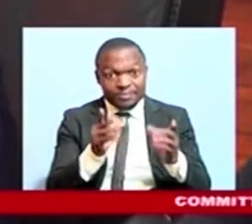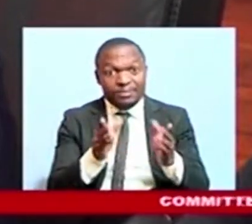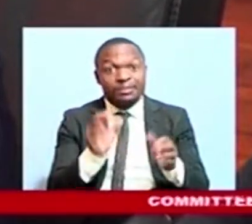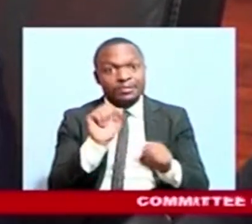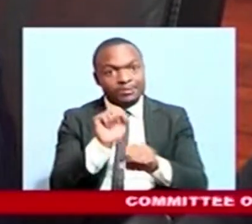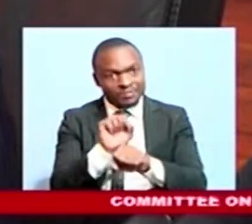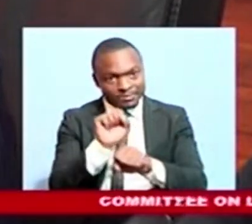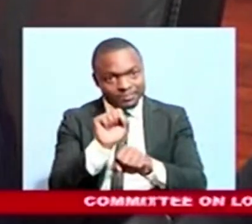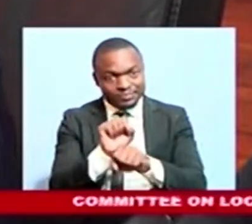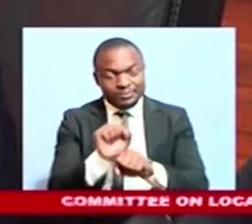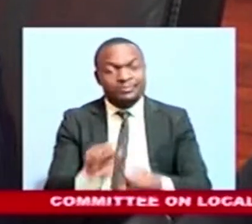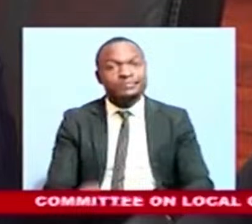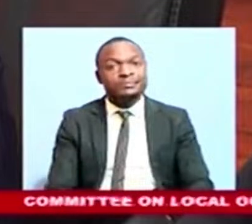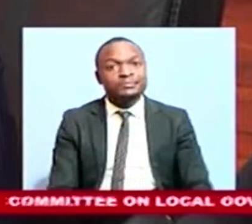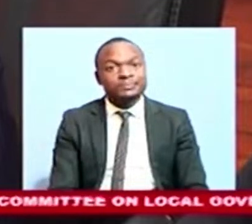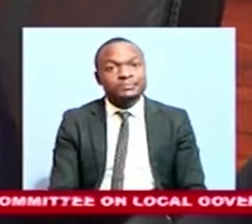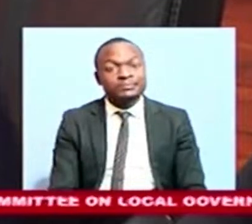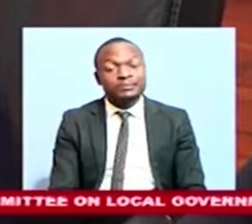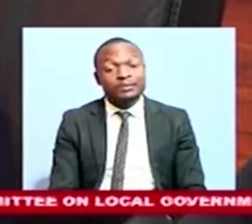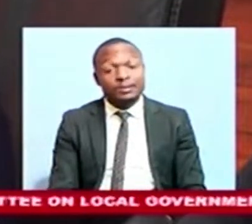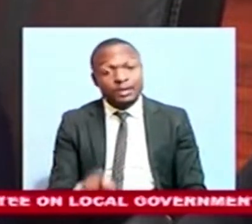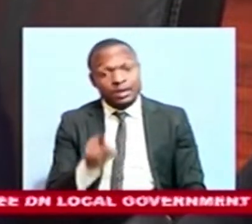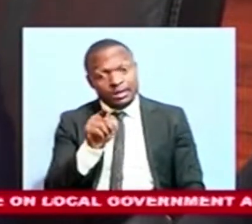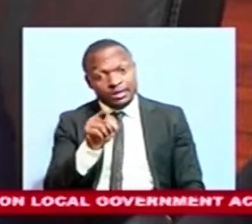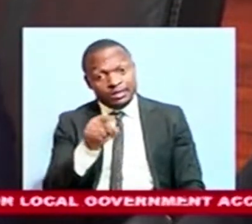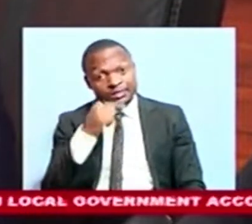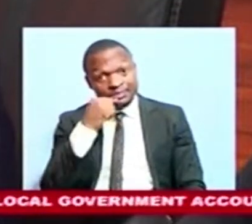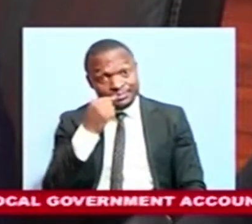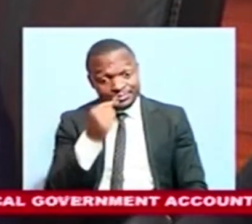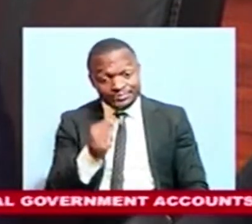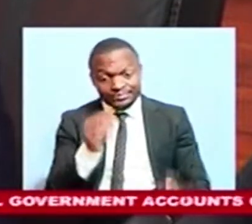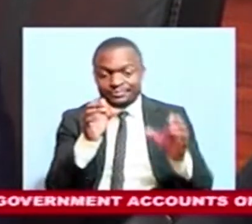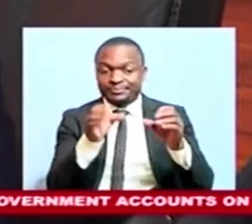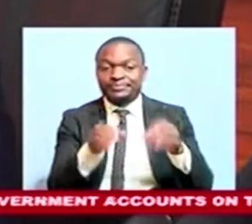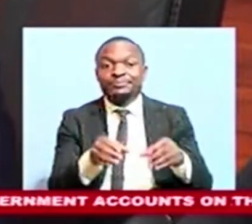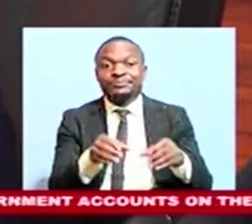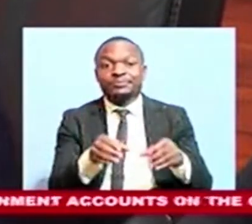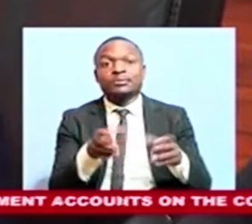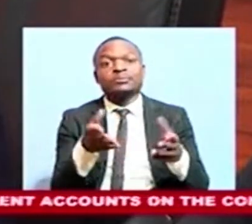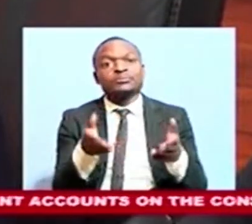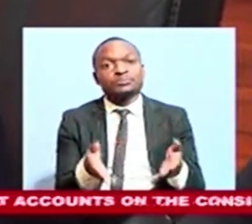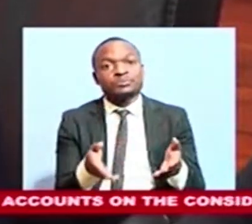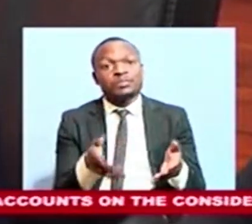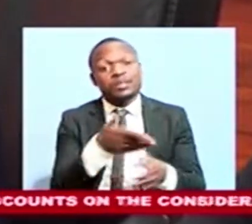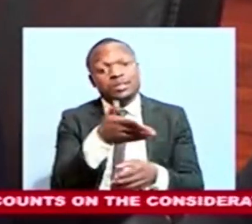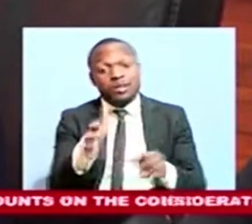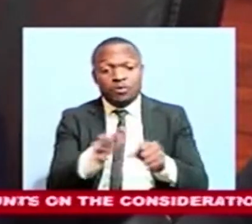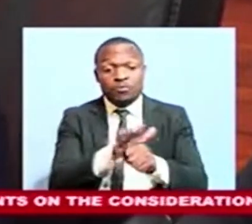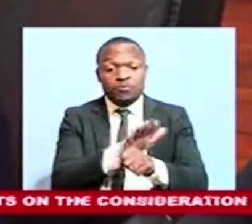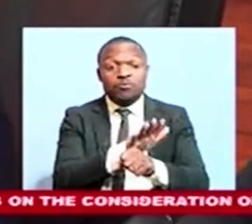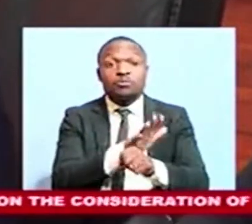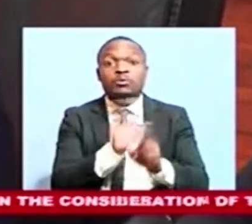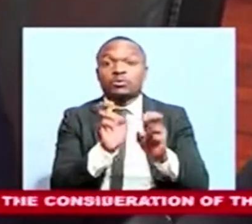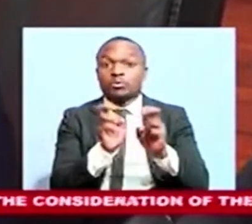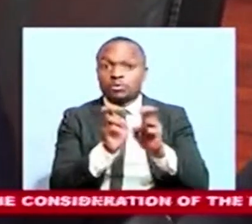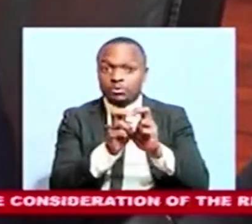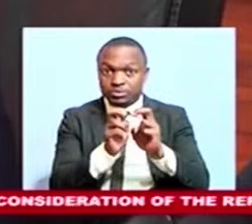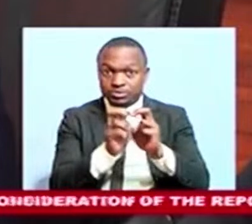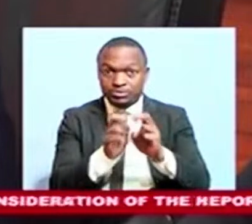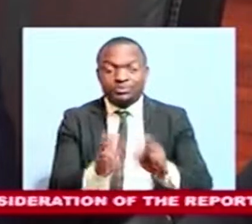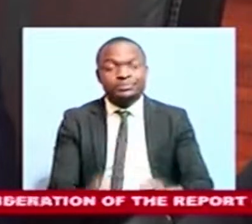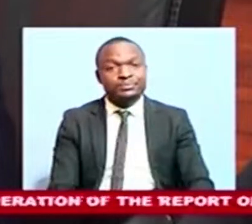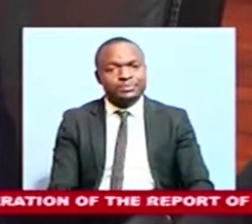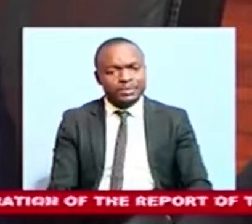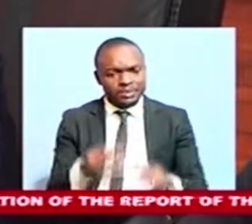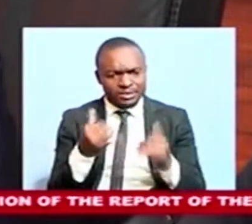Works is stating to this committee that there was a full contract.